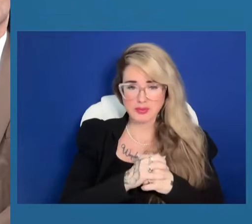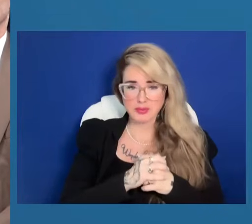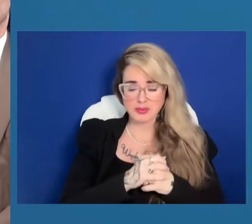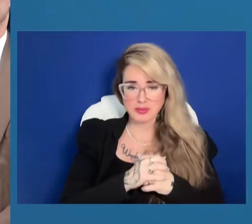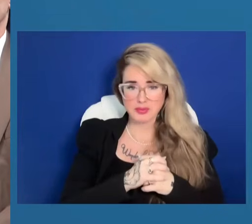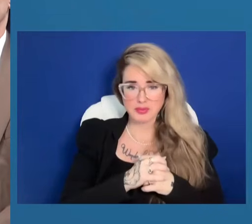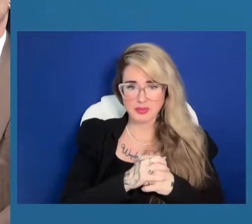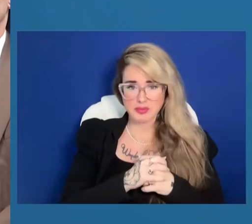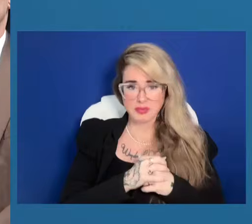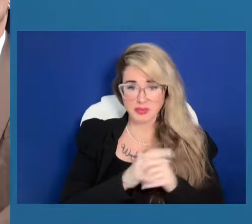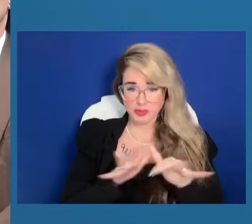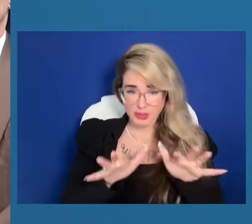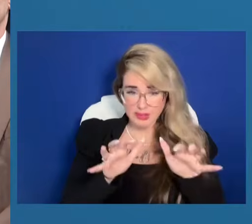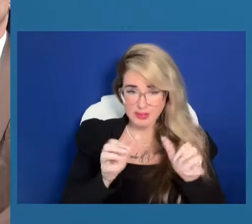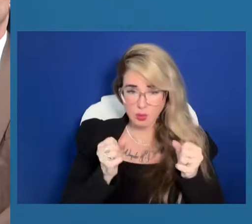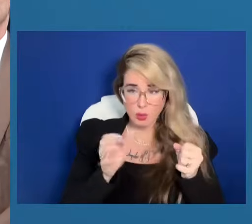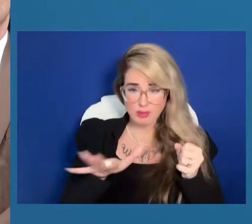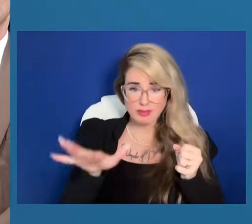Freezing?